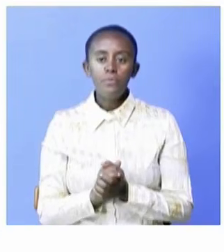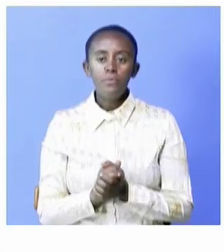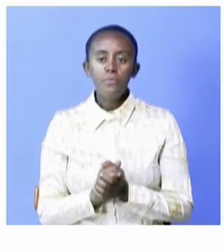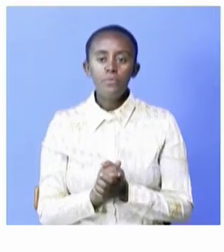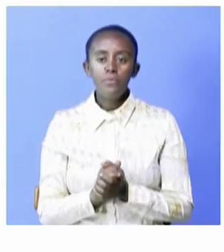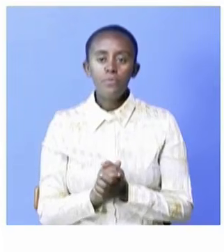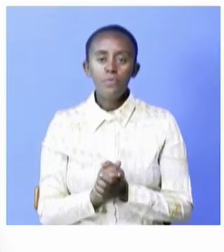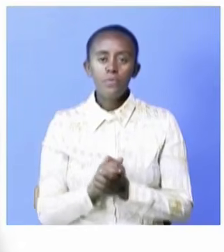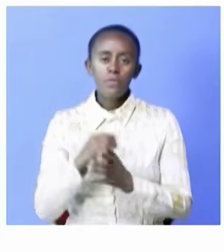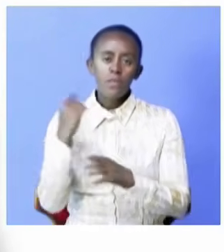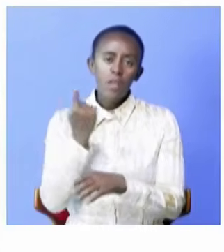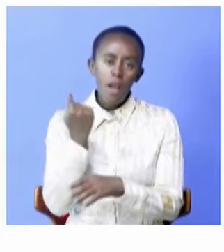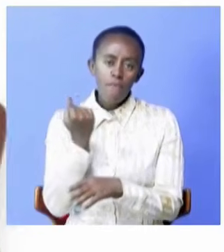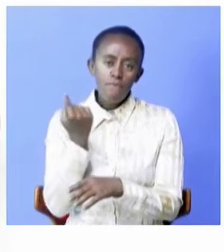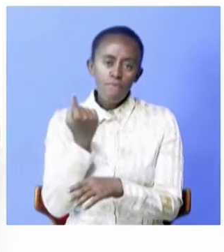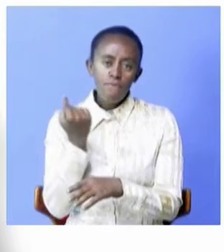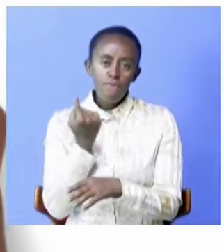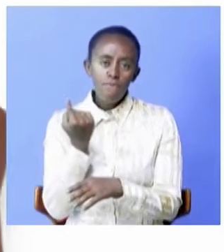every